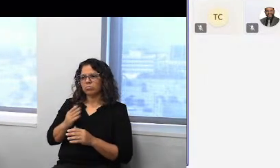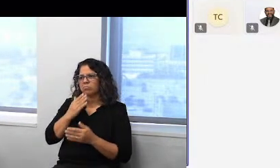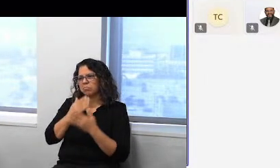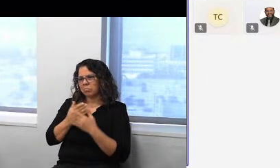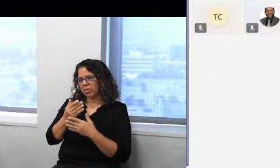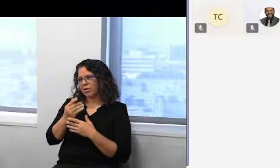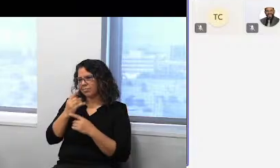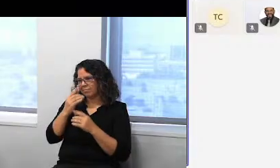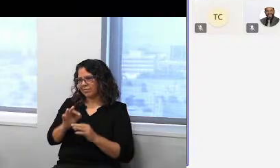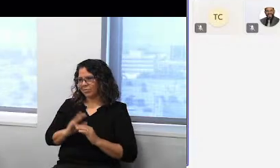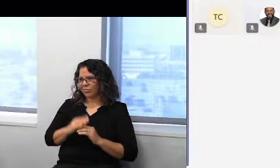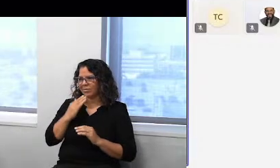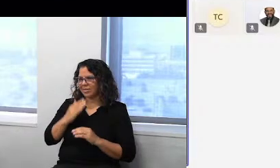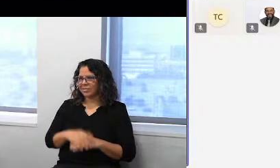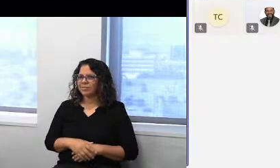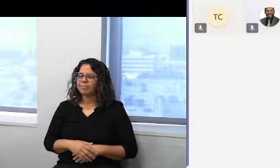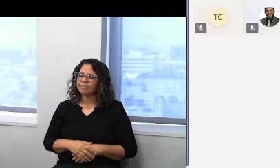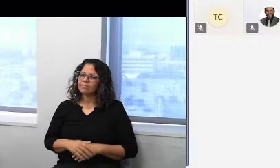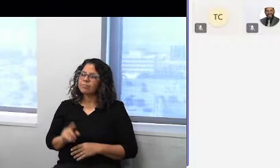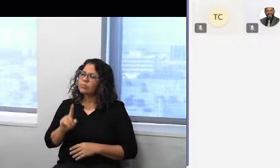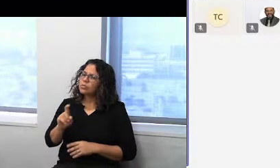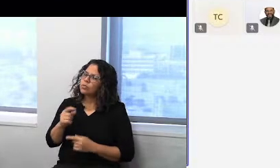once the